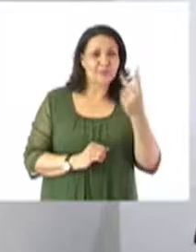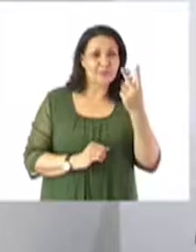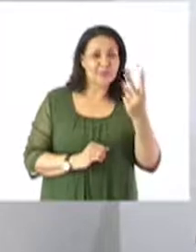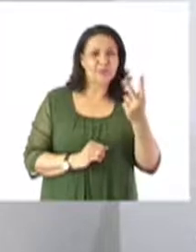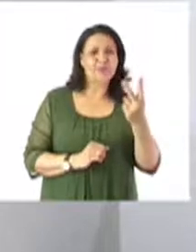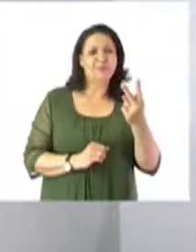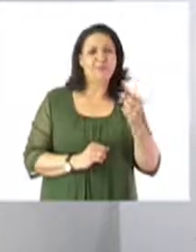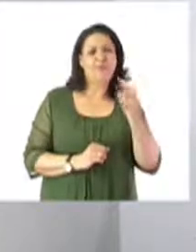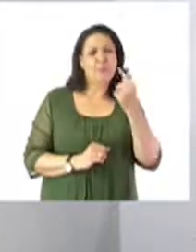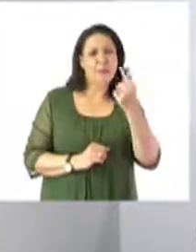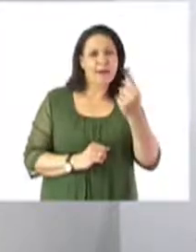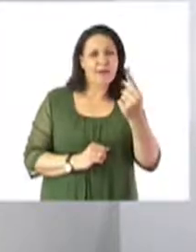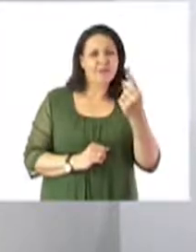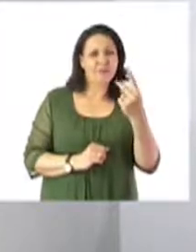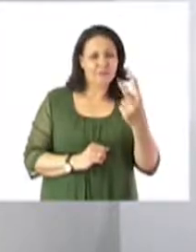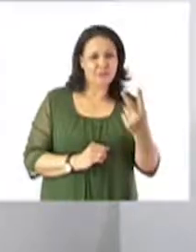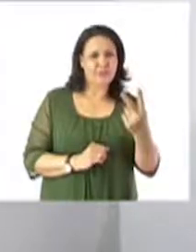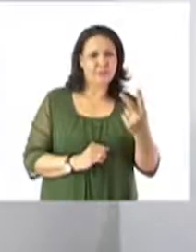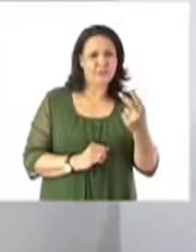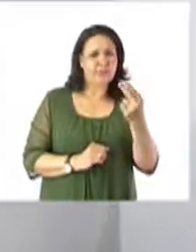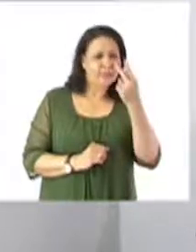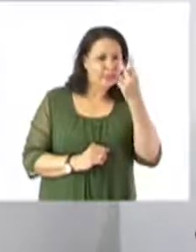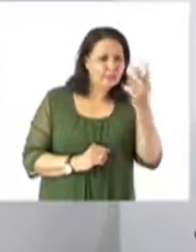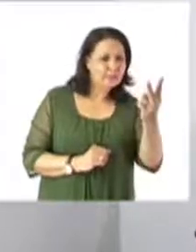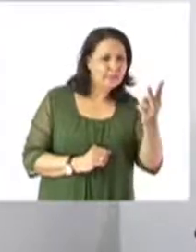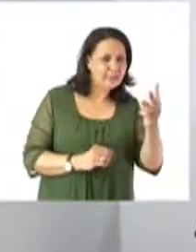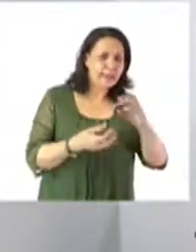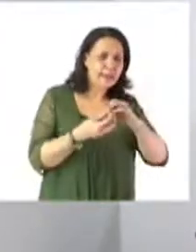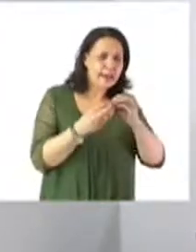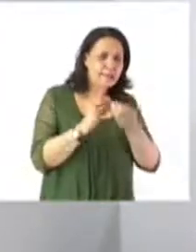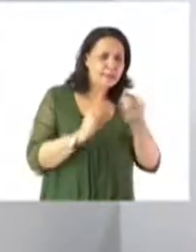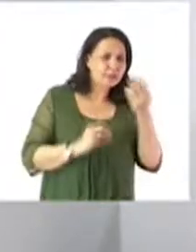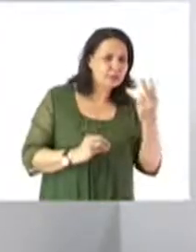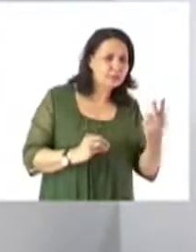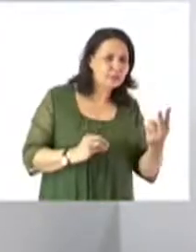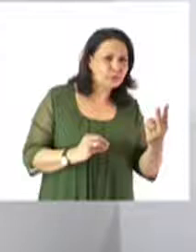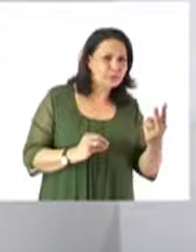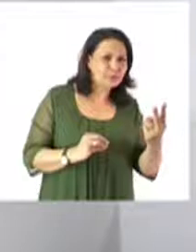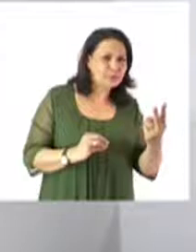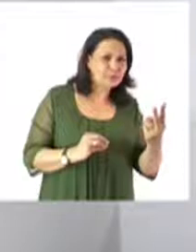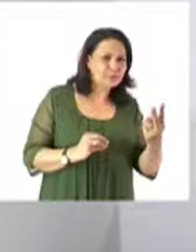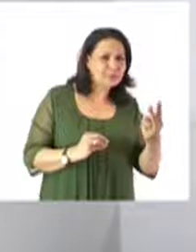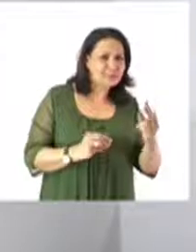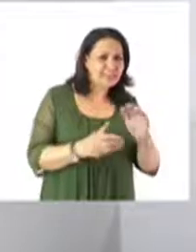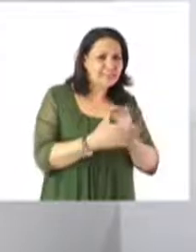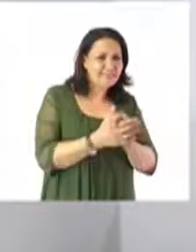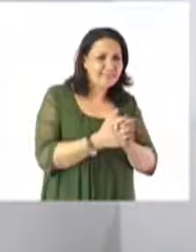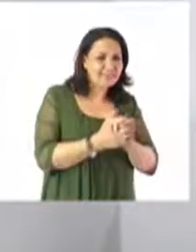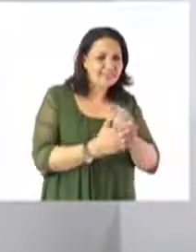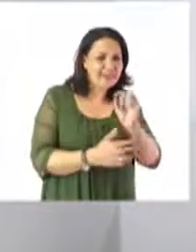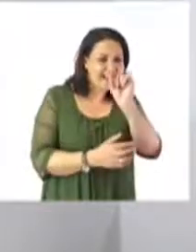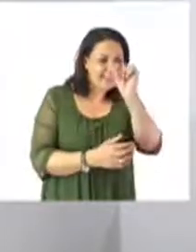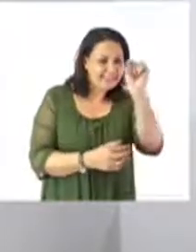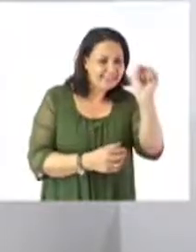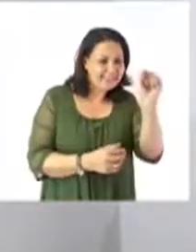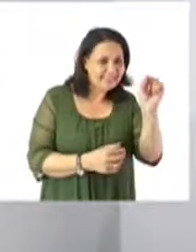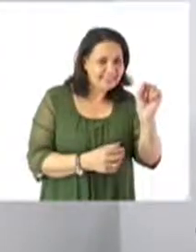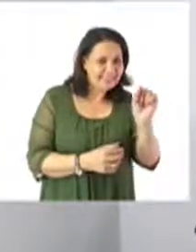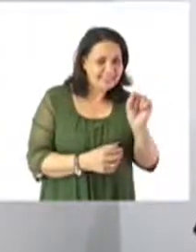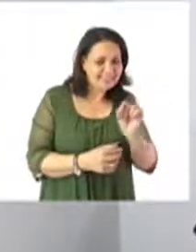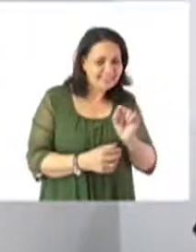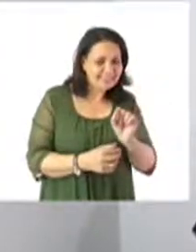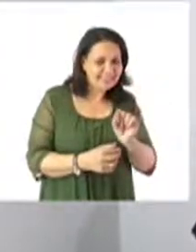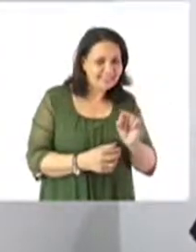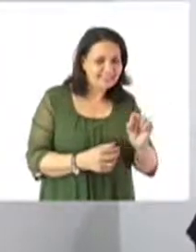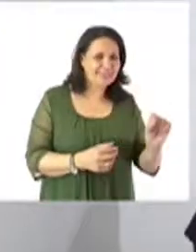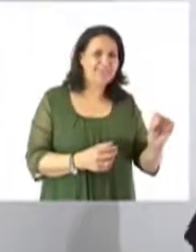1, 2. Then you see number 2. As our friend wrote on the 2 on the dotted lines, you have to